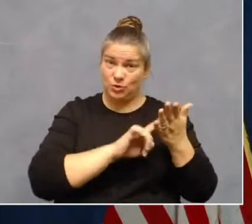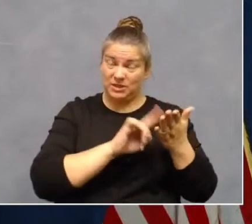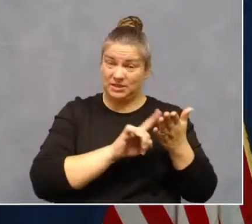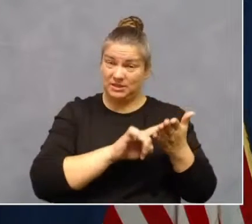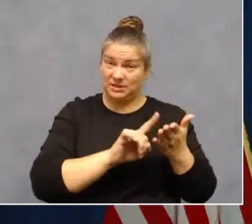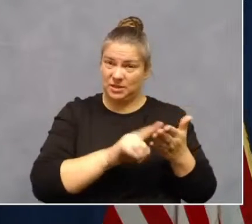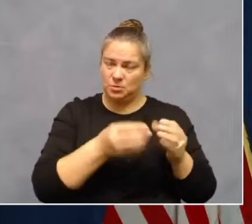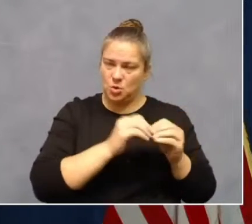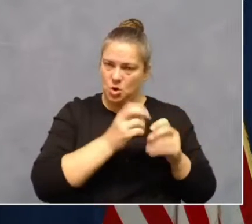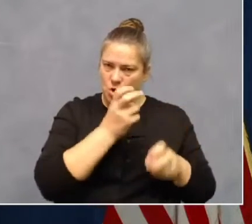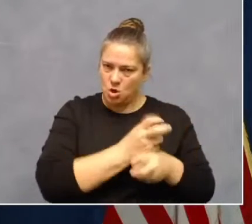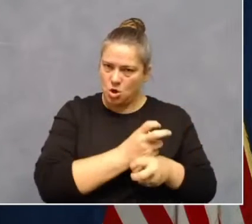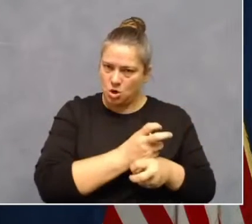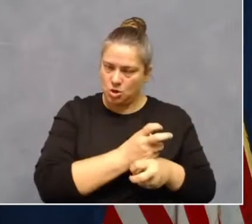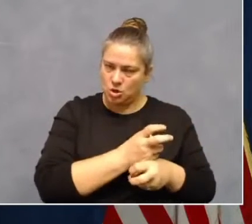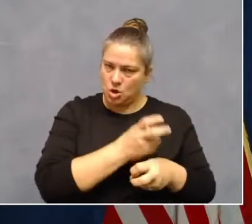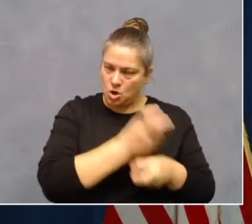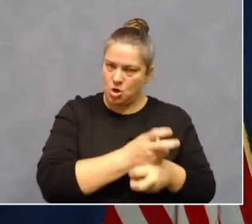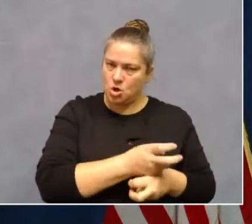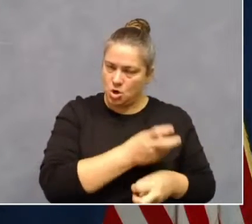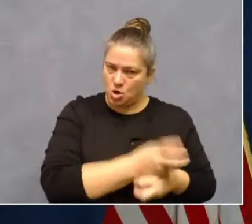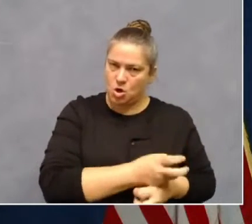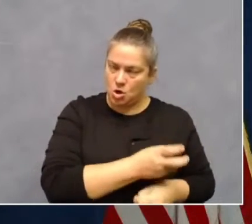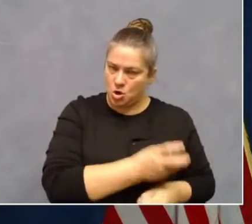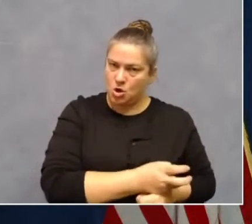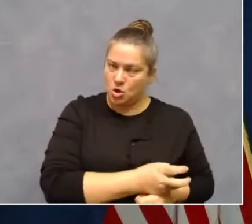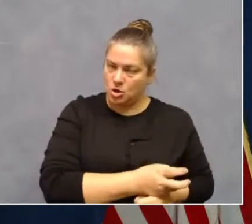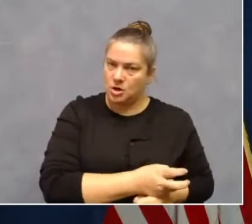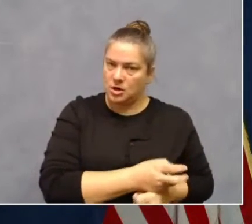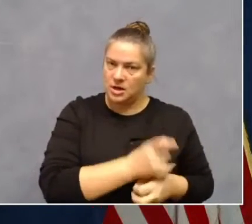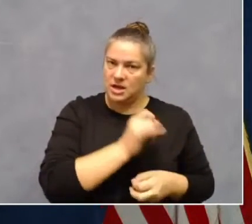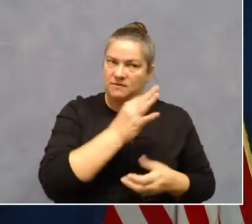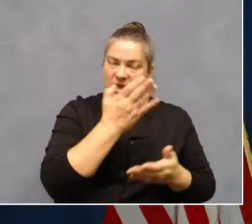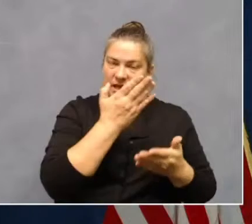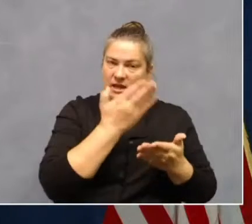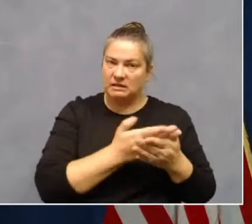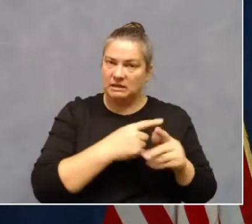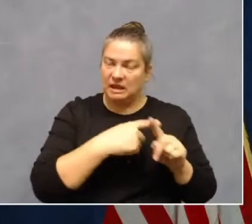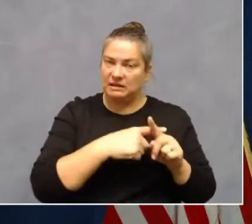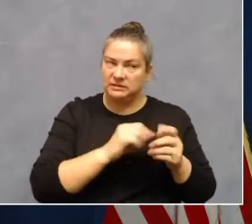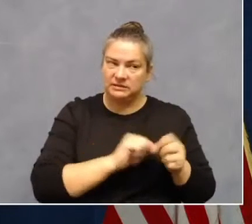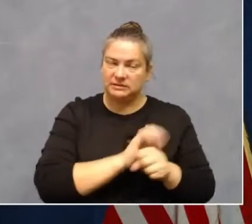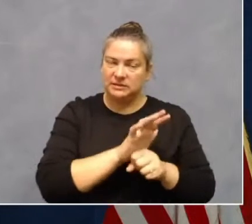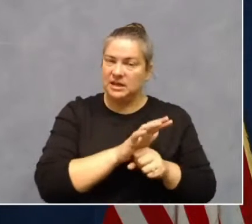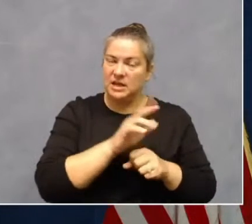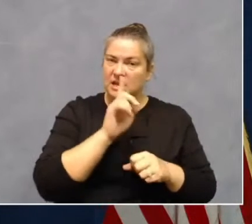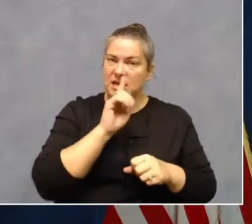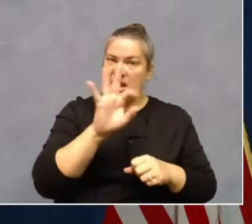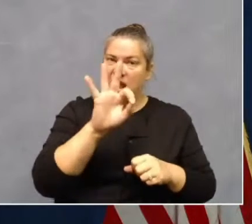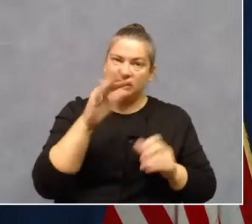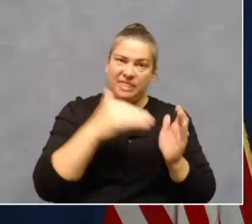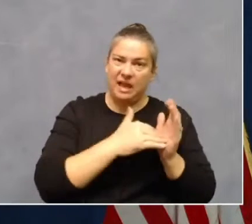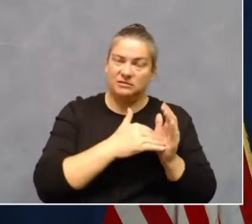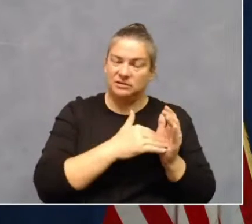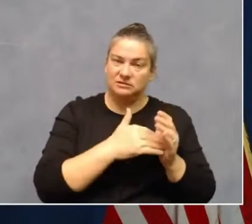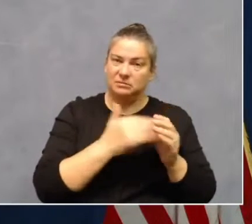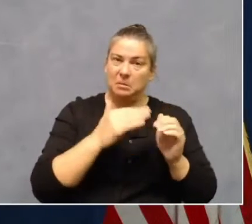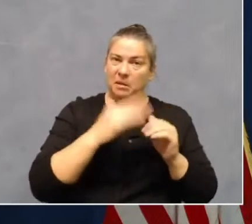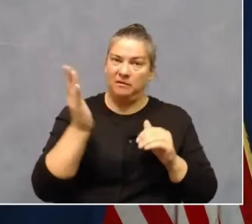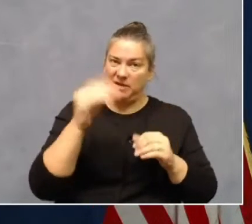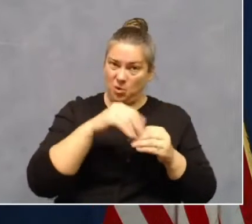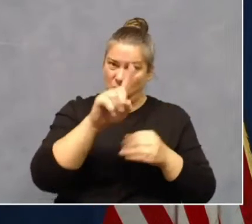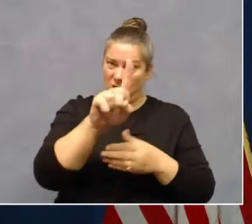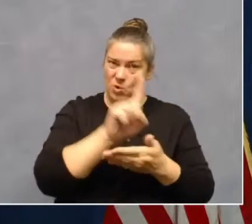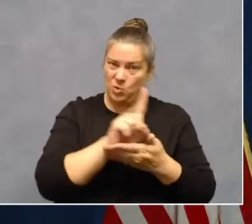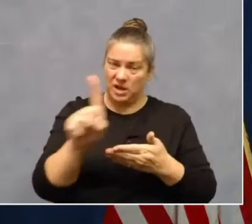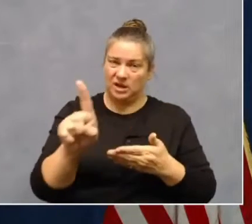difficult. When our cases are 9,000 plus in a week, it's really hard for contact tracers to chase each one